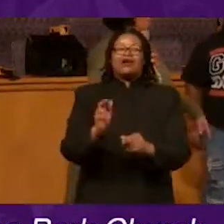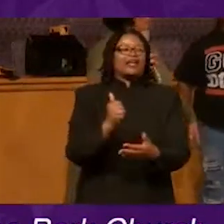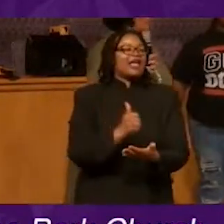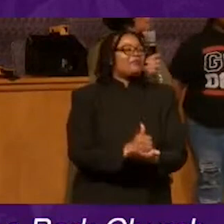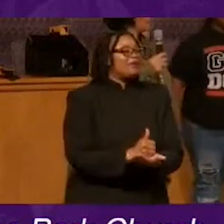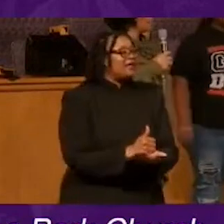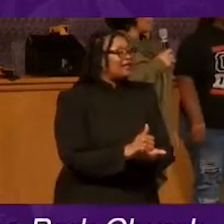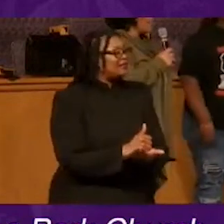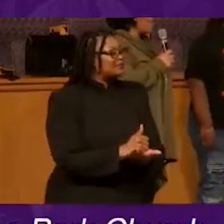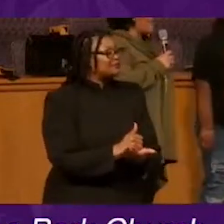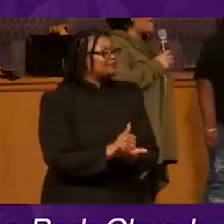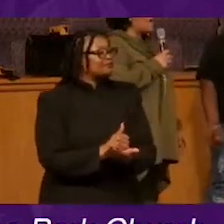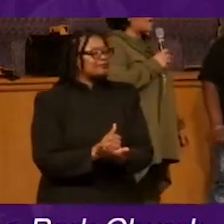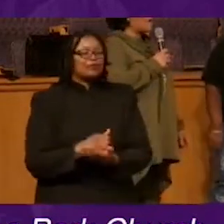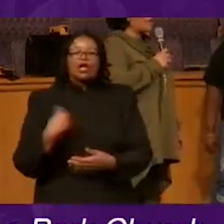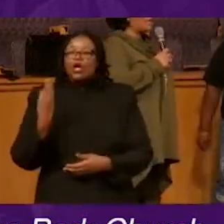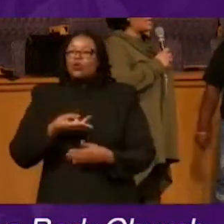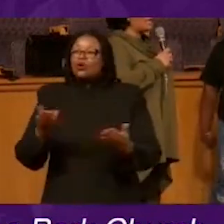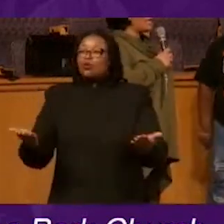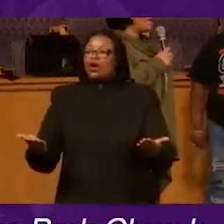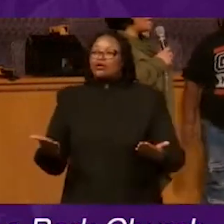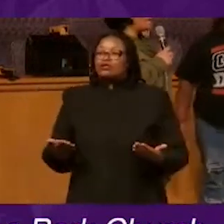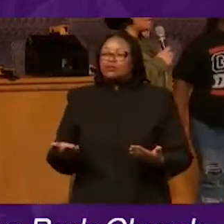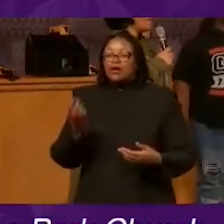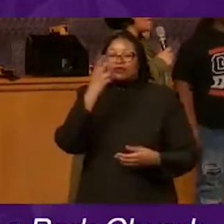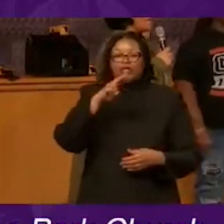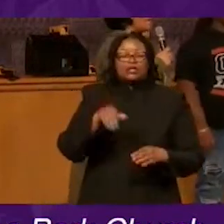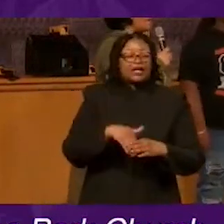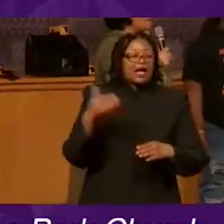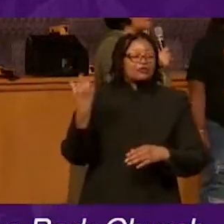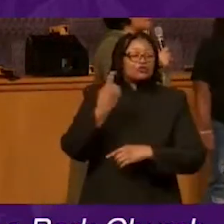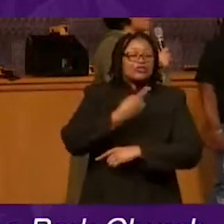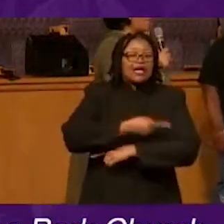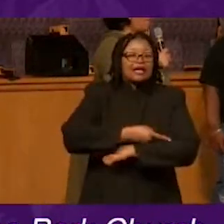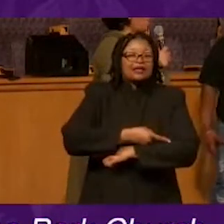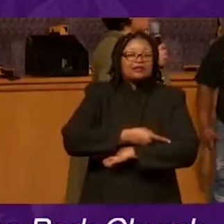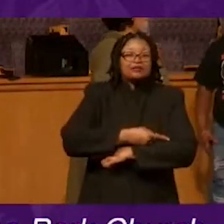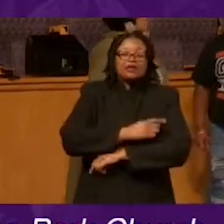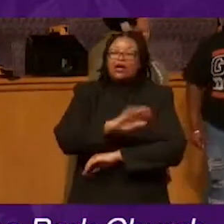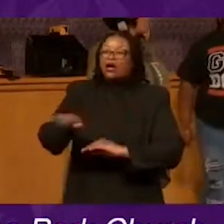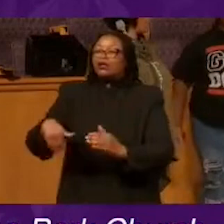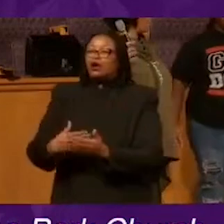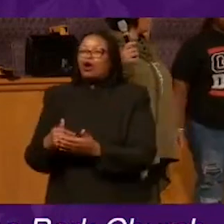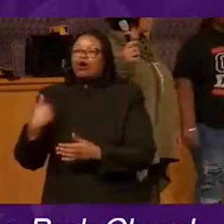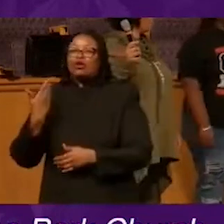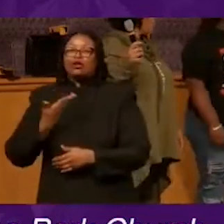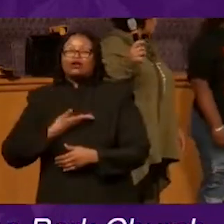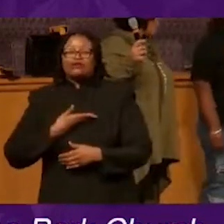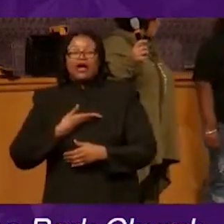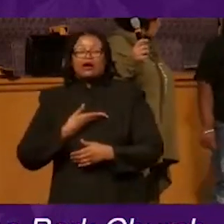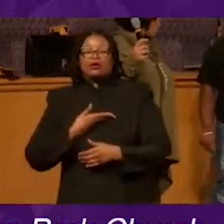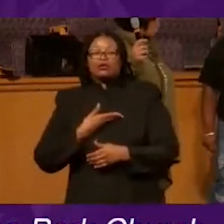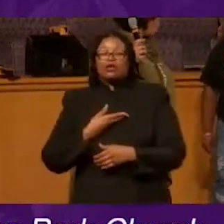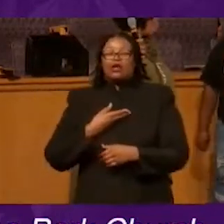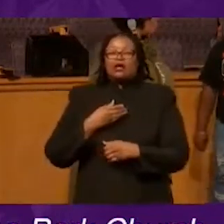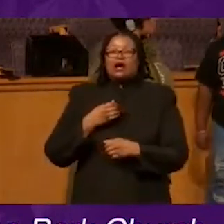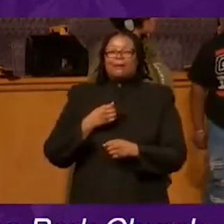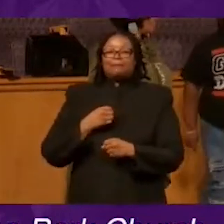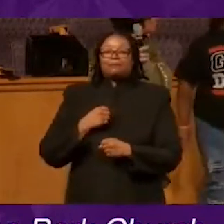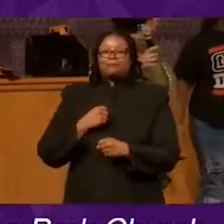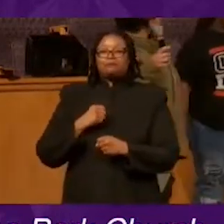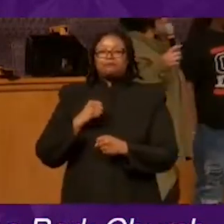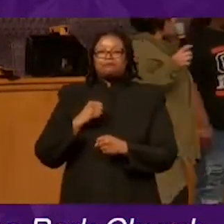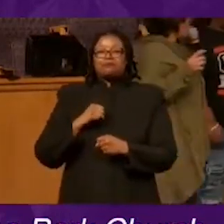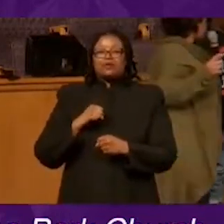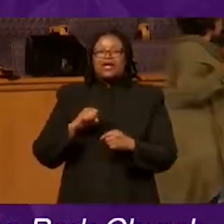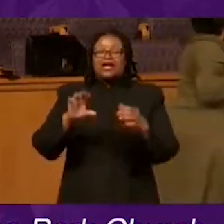Amen. But we want you to be on the lookout today on all of our virtual platforms or via email within the day and the